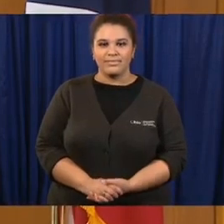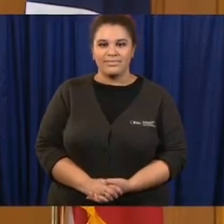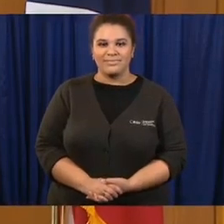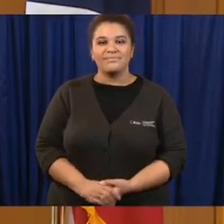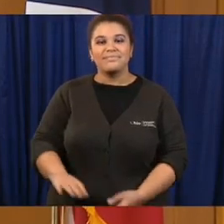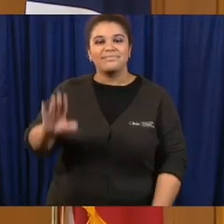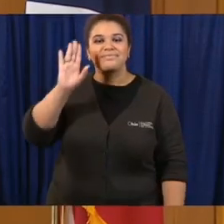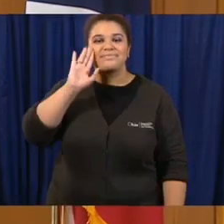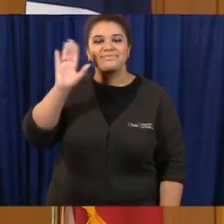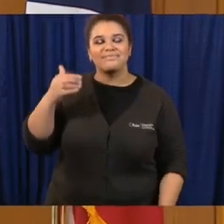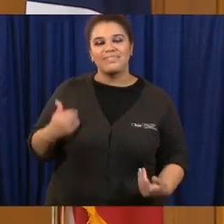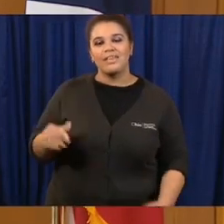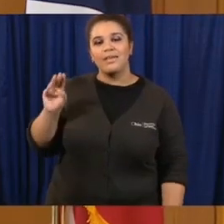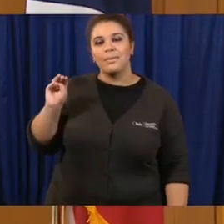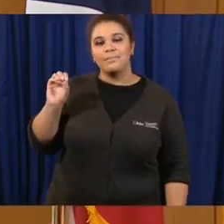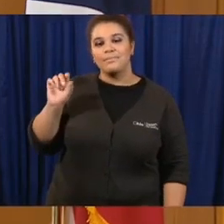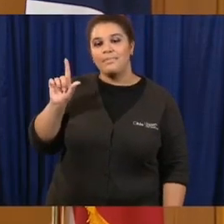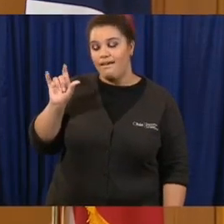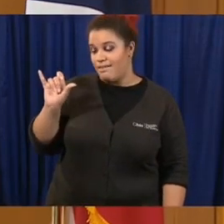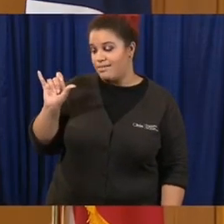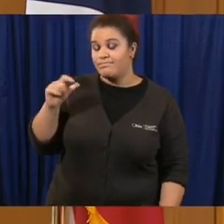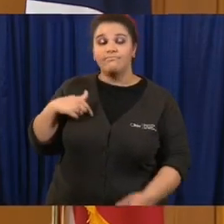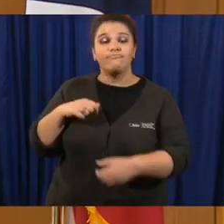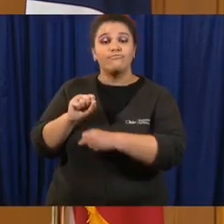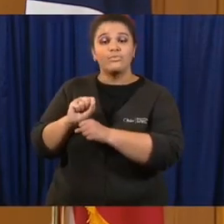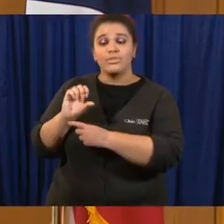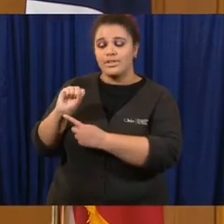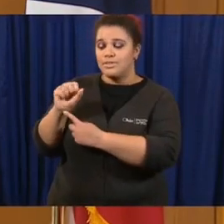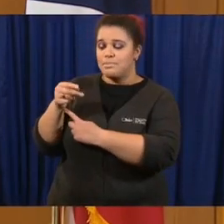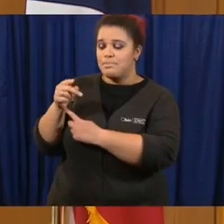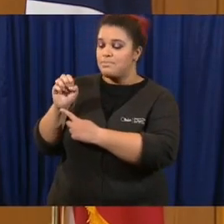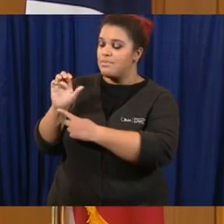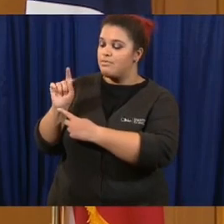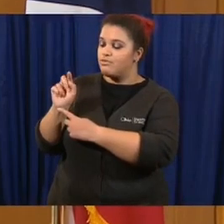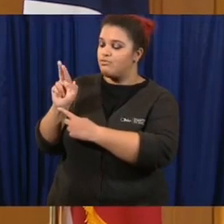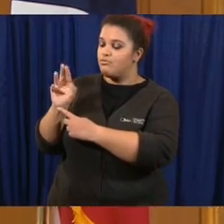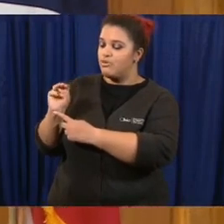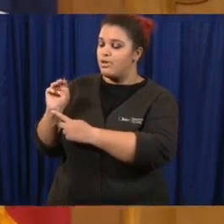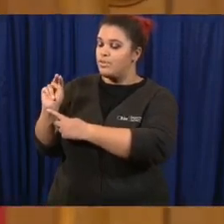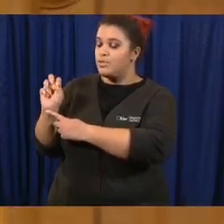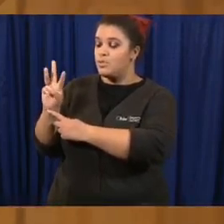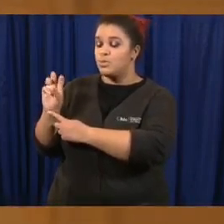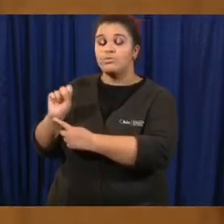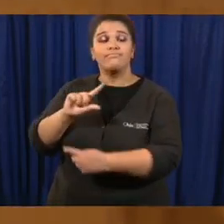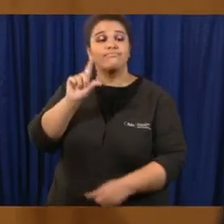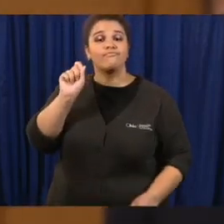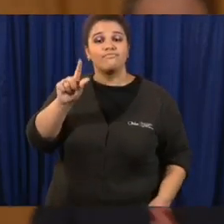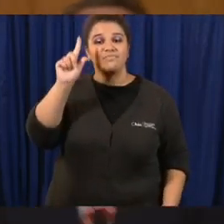Hi, this is Molly Martinez with Spectrum News. My question is for the Lieutenant Governor.